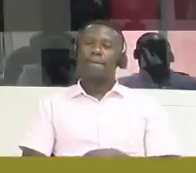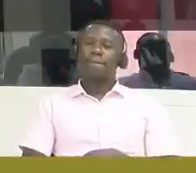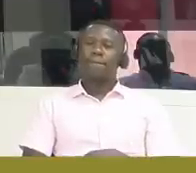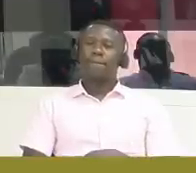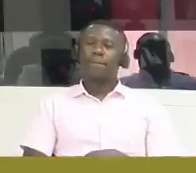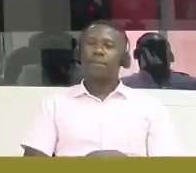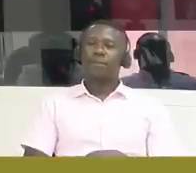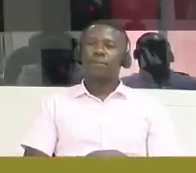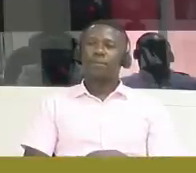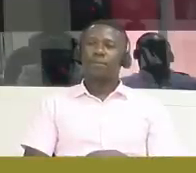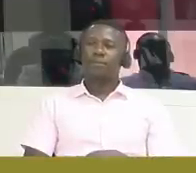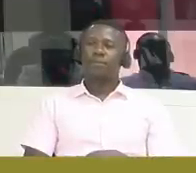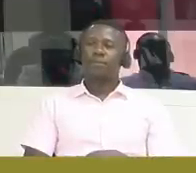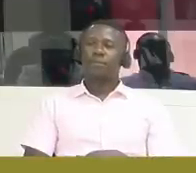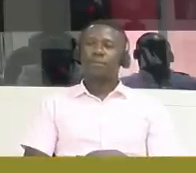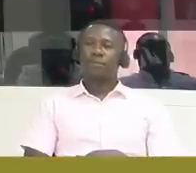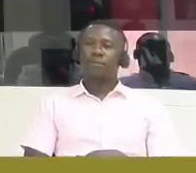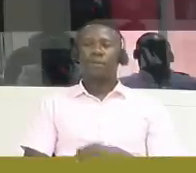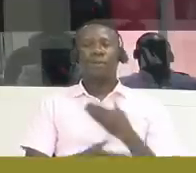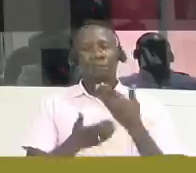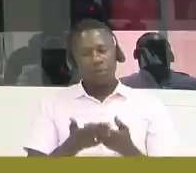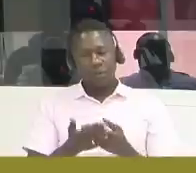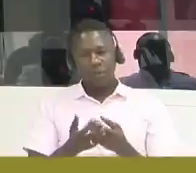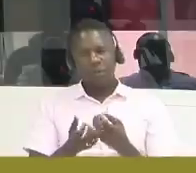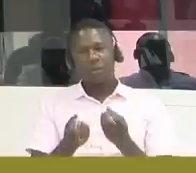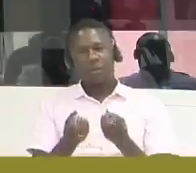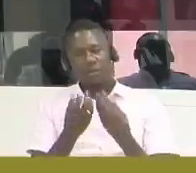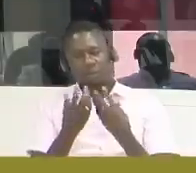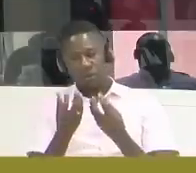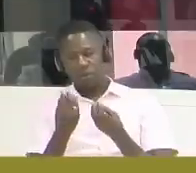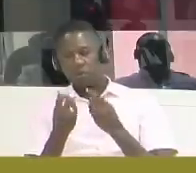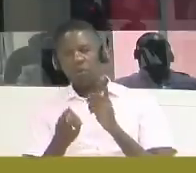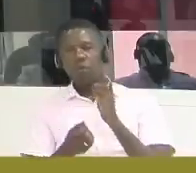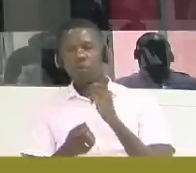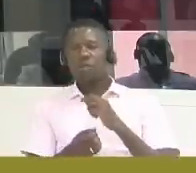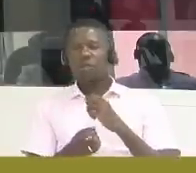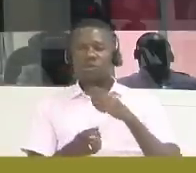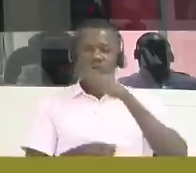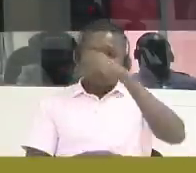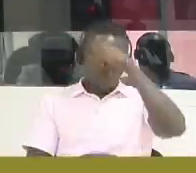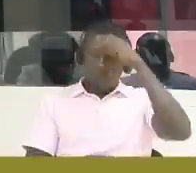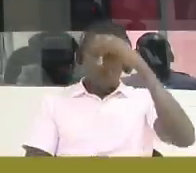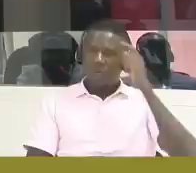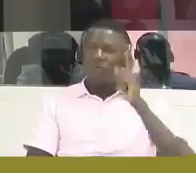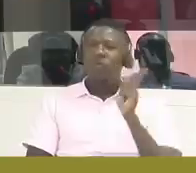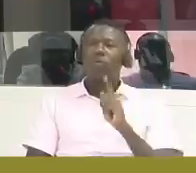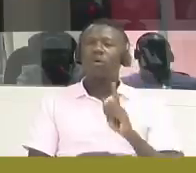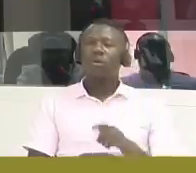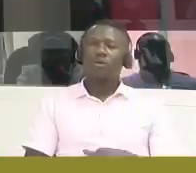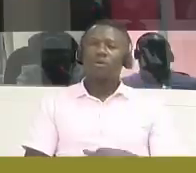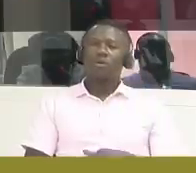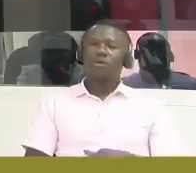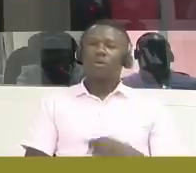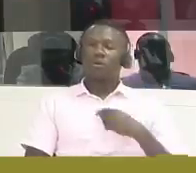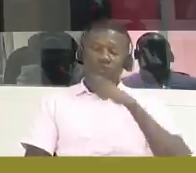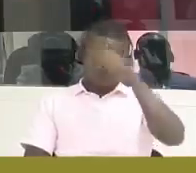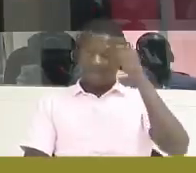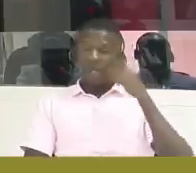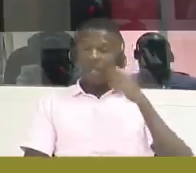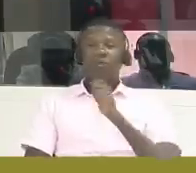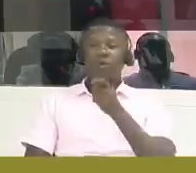Can you please tell us what his occupation was? He was working as a journalist at the Sud